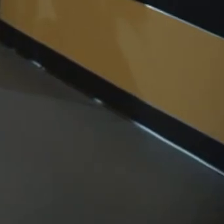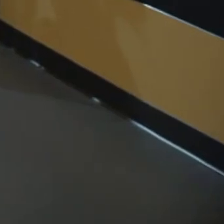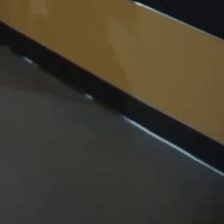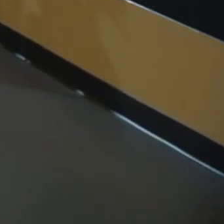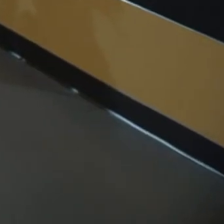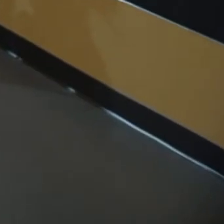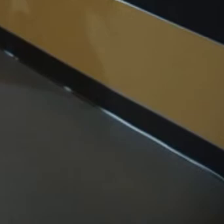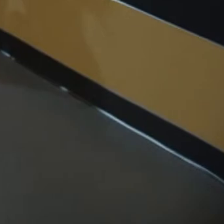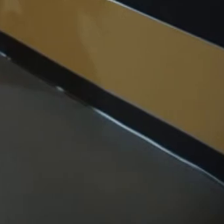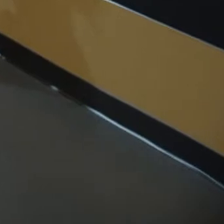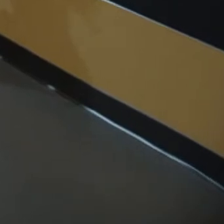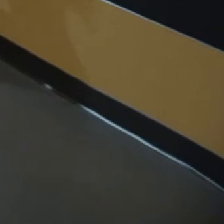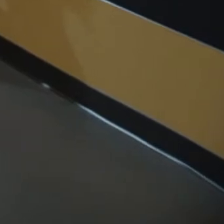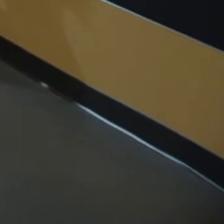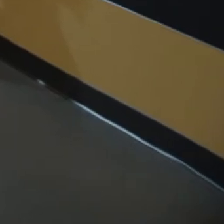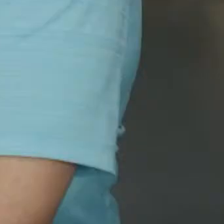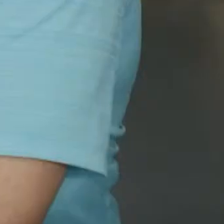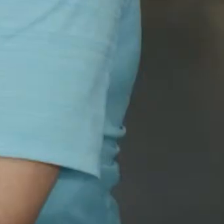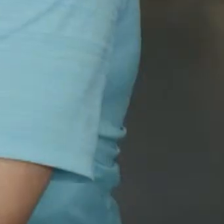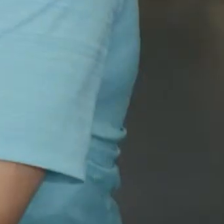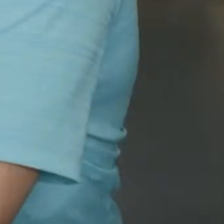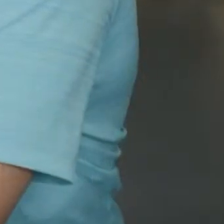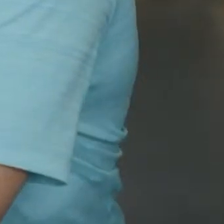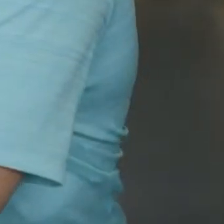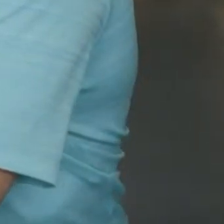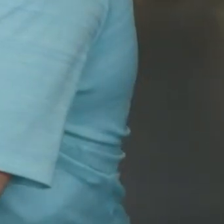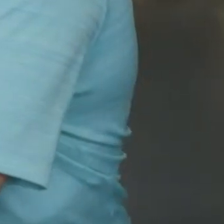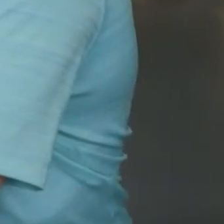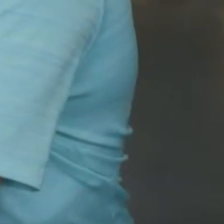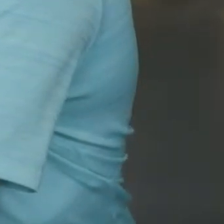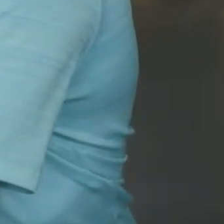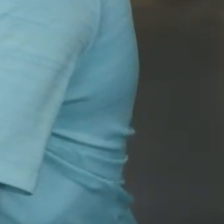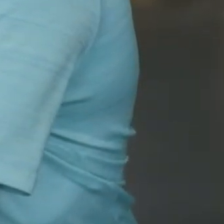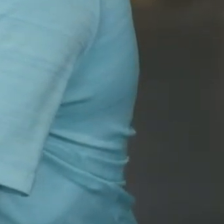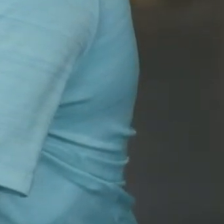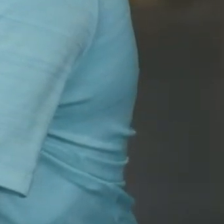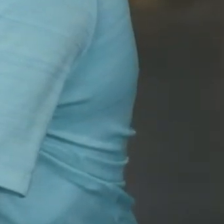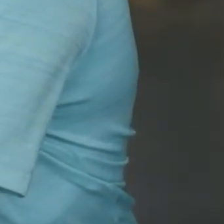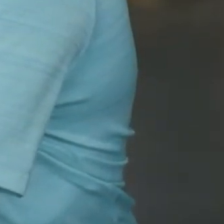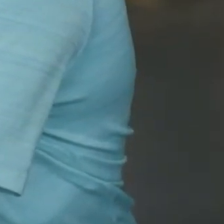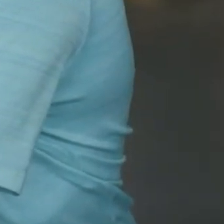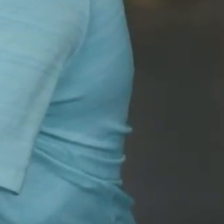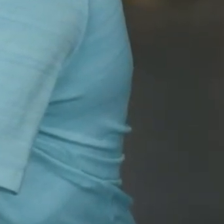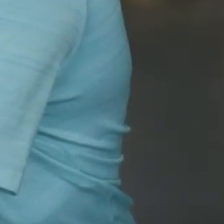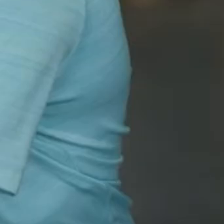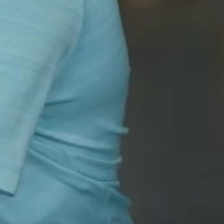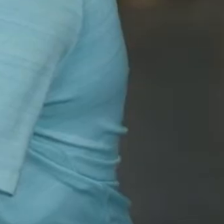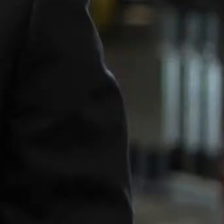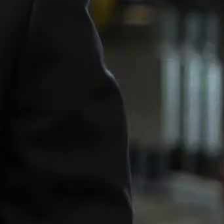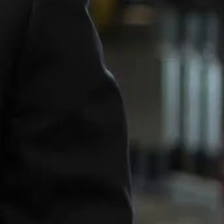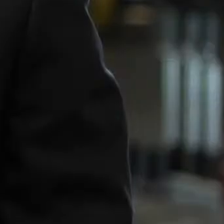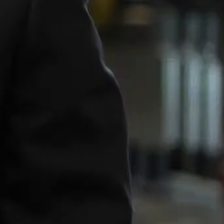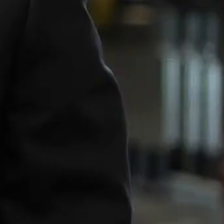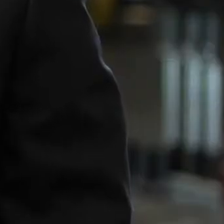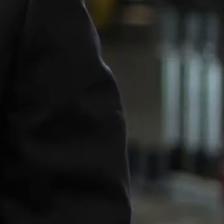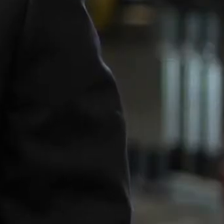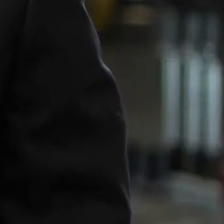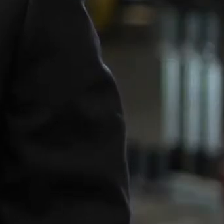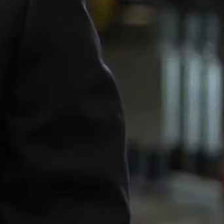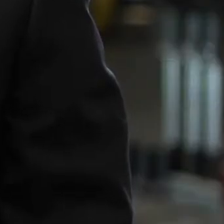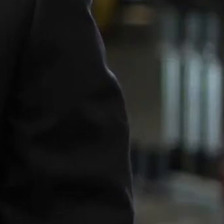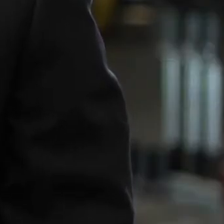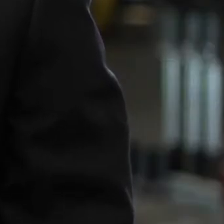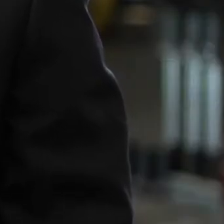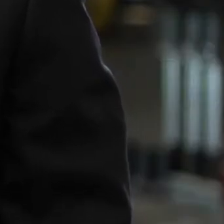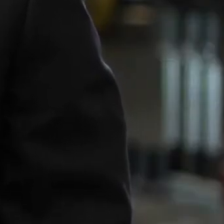nurses, all coming together and sharing their expertise to make this a reality. The Hybl Center is in a unique position